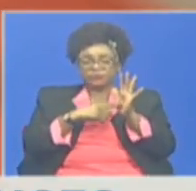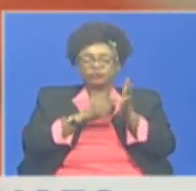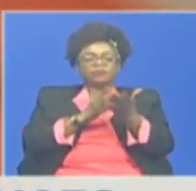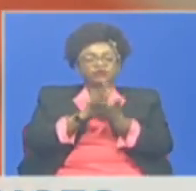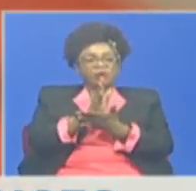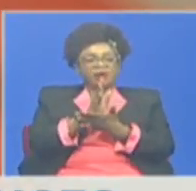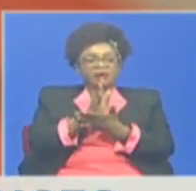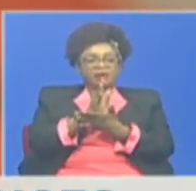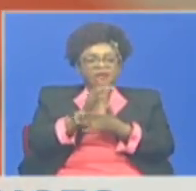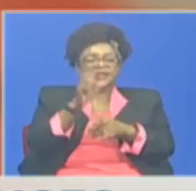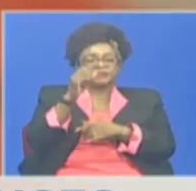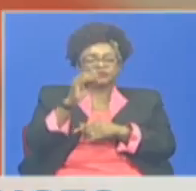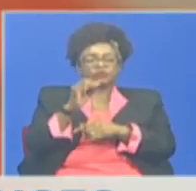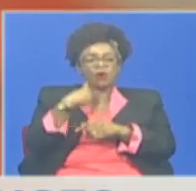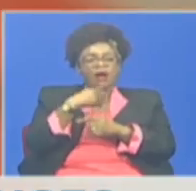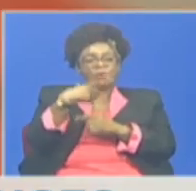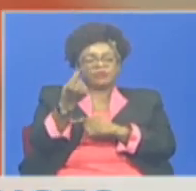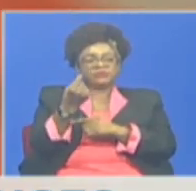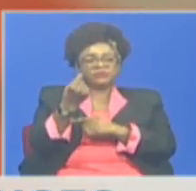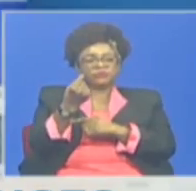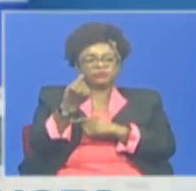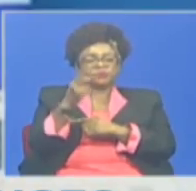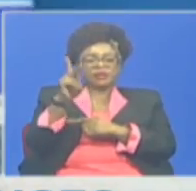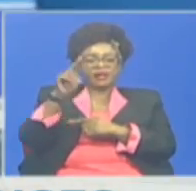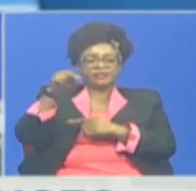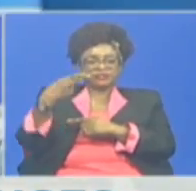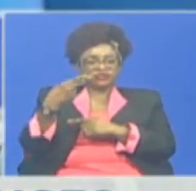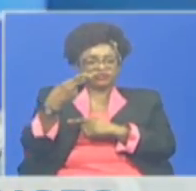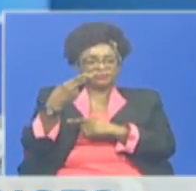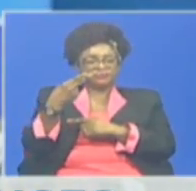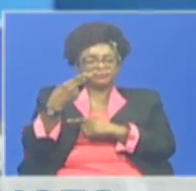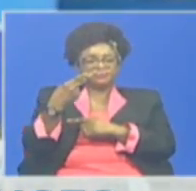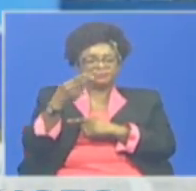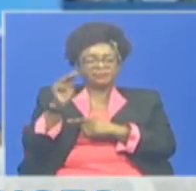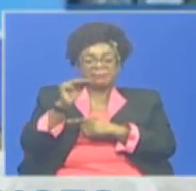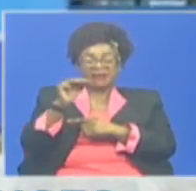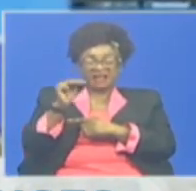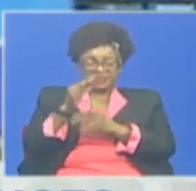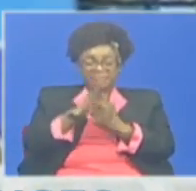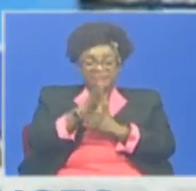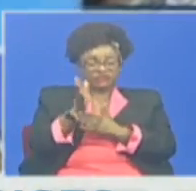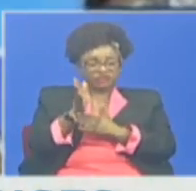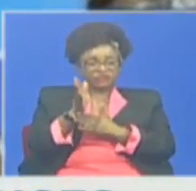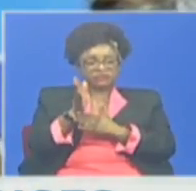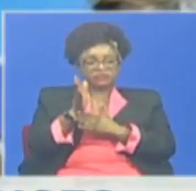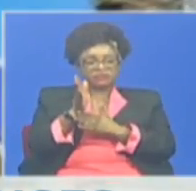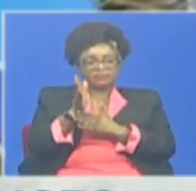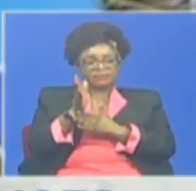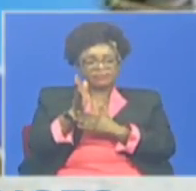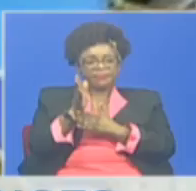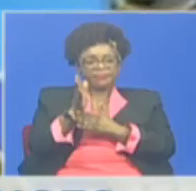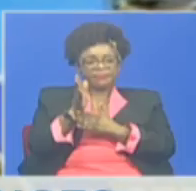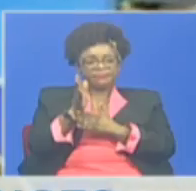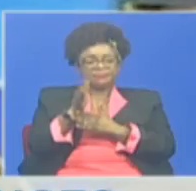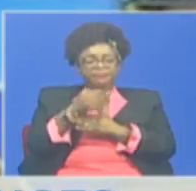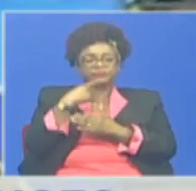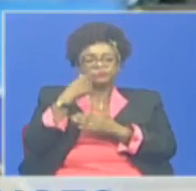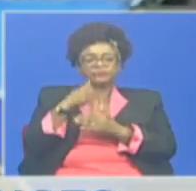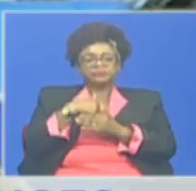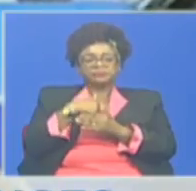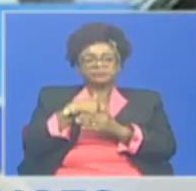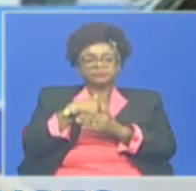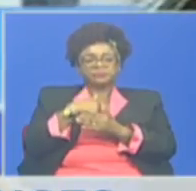I went to KENYATTA National Hospital, the Bagathi branch, that is the infectious diseases unit. Told me that they do